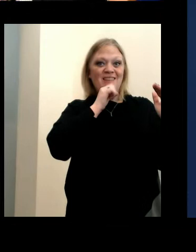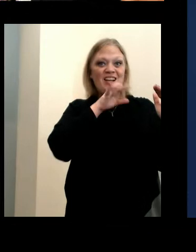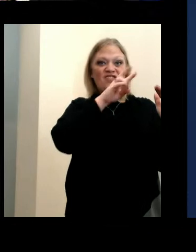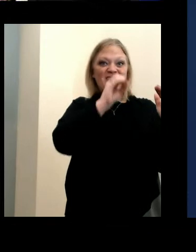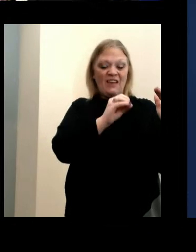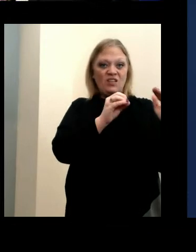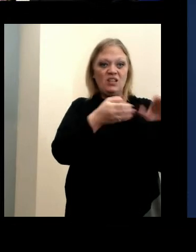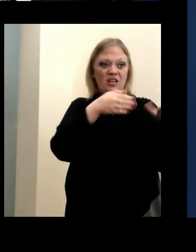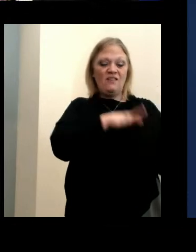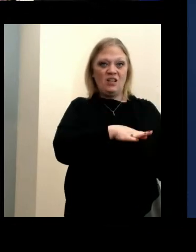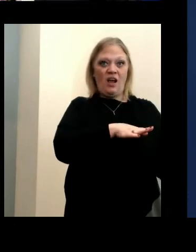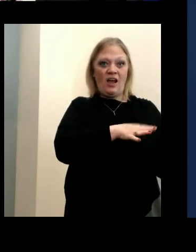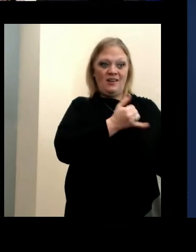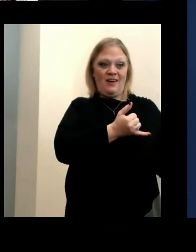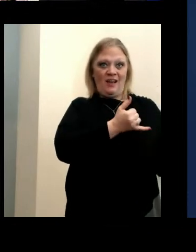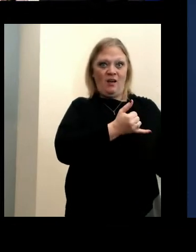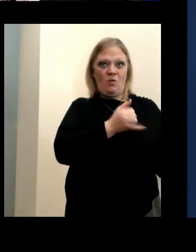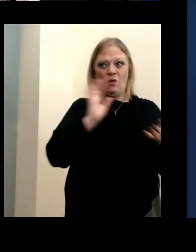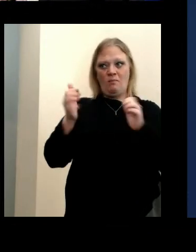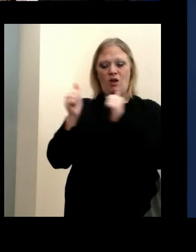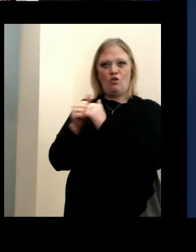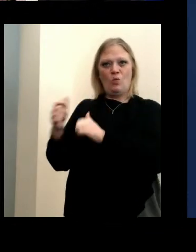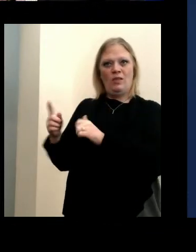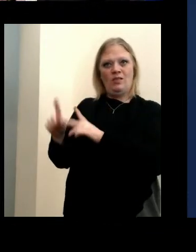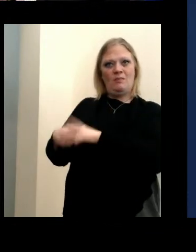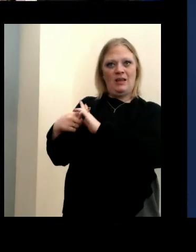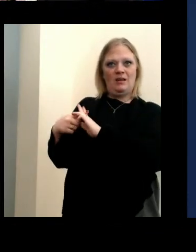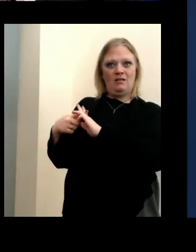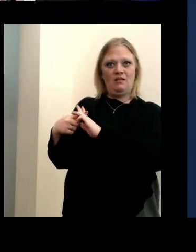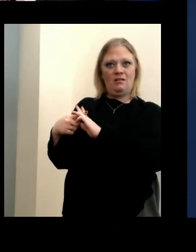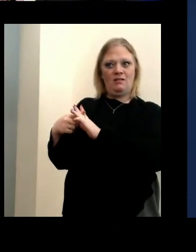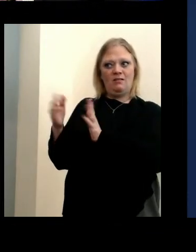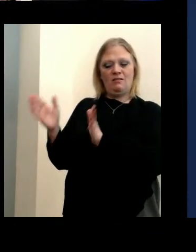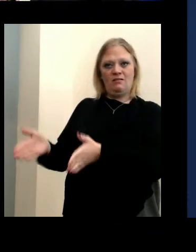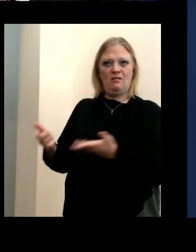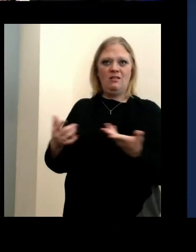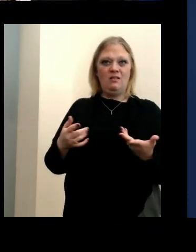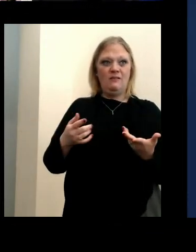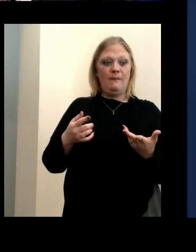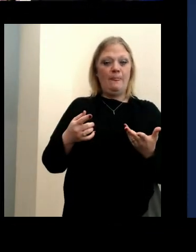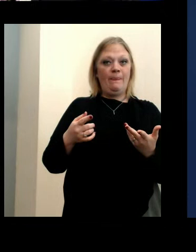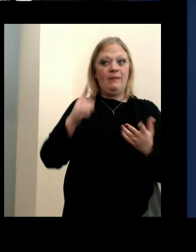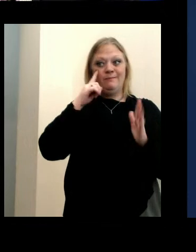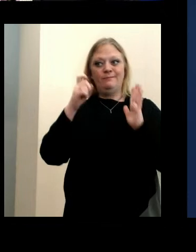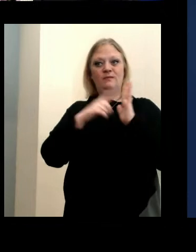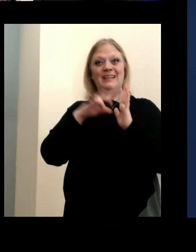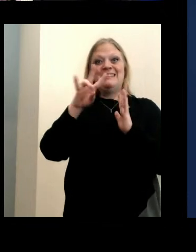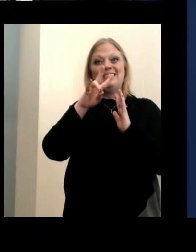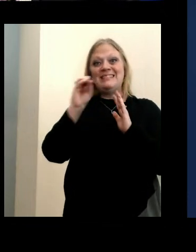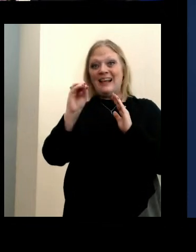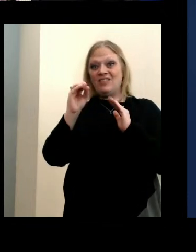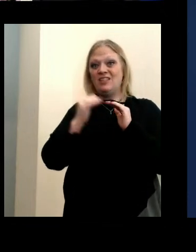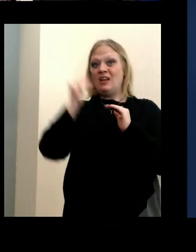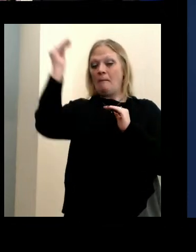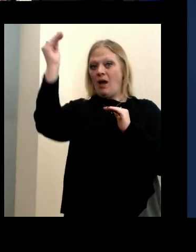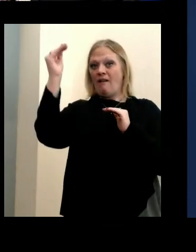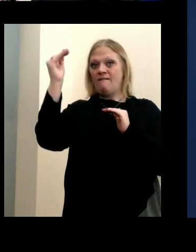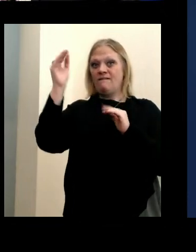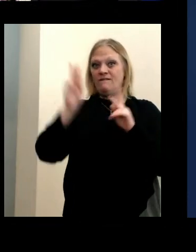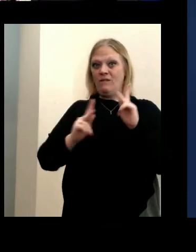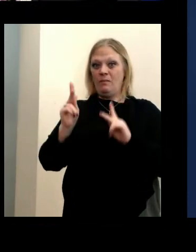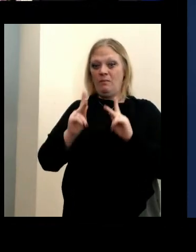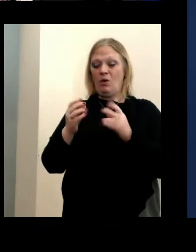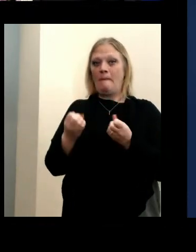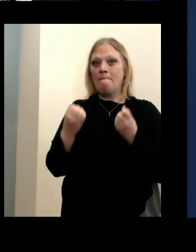during the first 6 months of the pandemic. And it's really noticeable in the 70-plus category, and many of these individuals in the